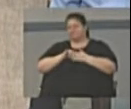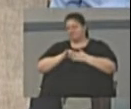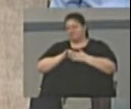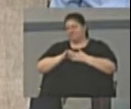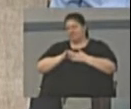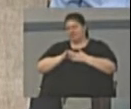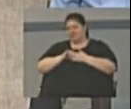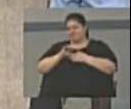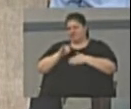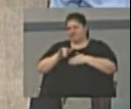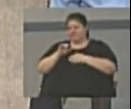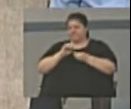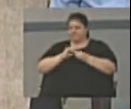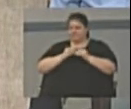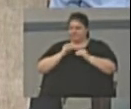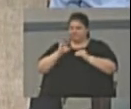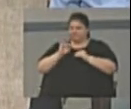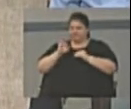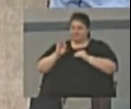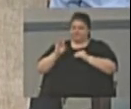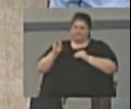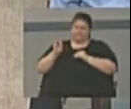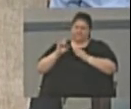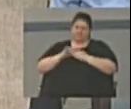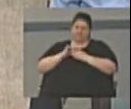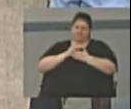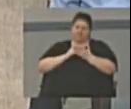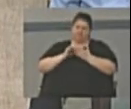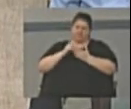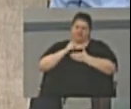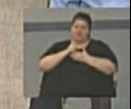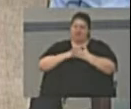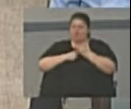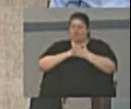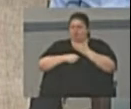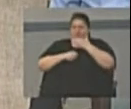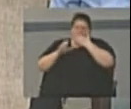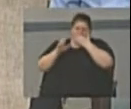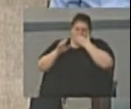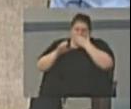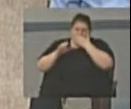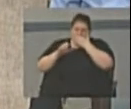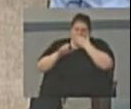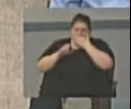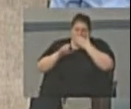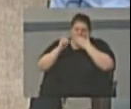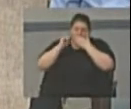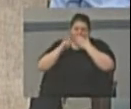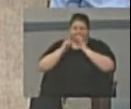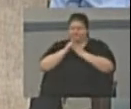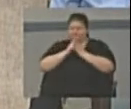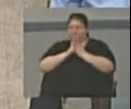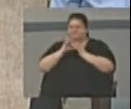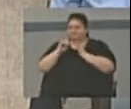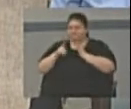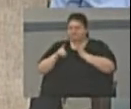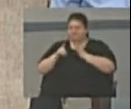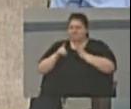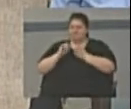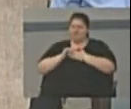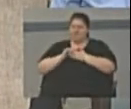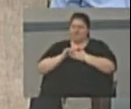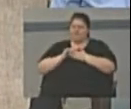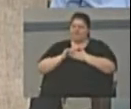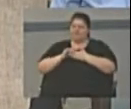to be part of the tax property article of the Maryland Annotative Code. And it allows the county to enter into pilot